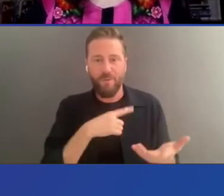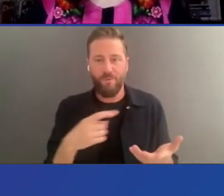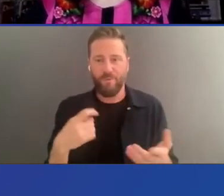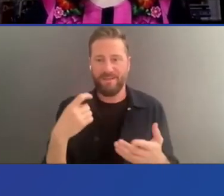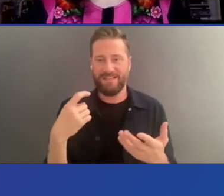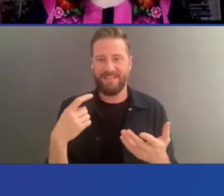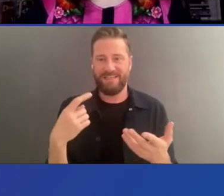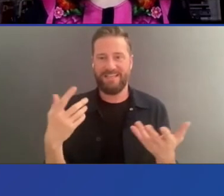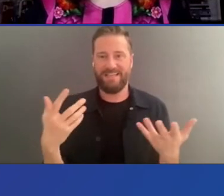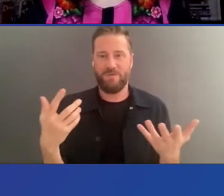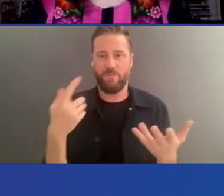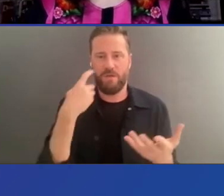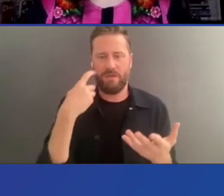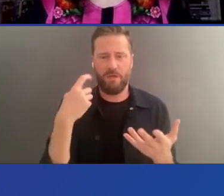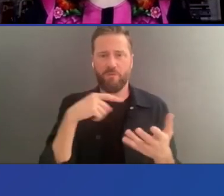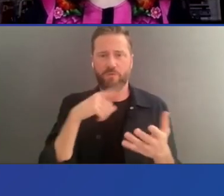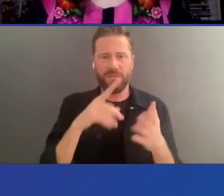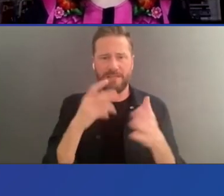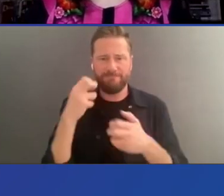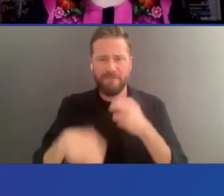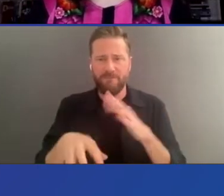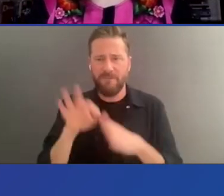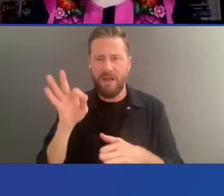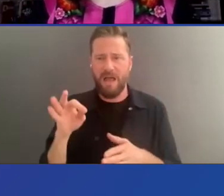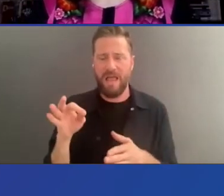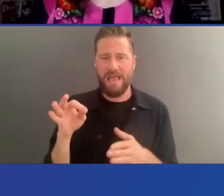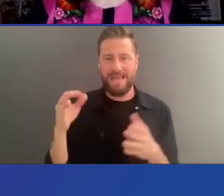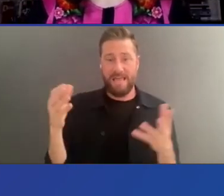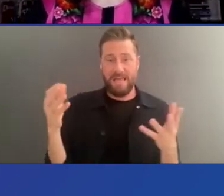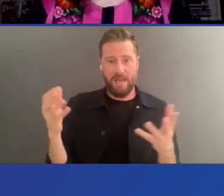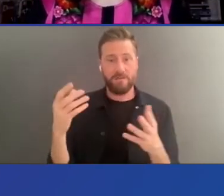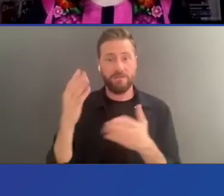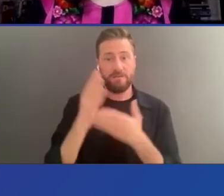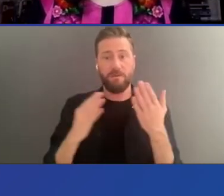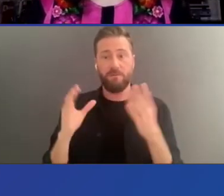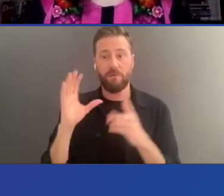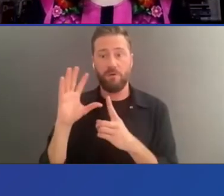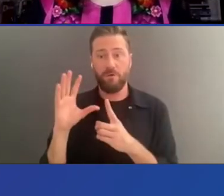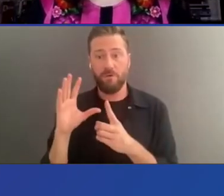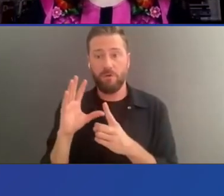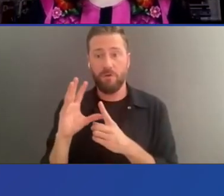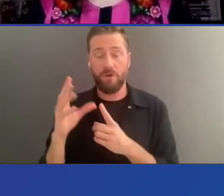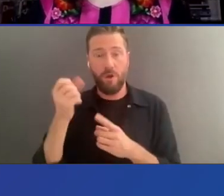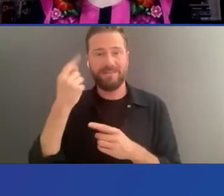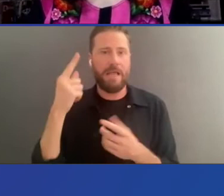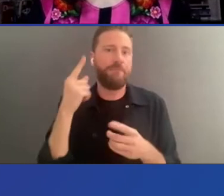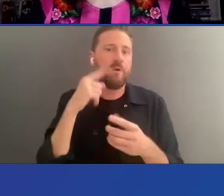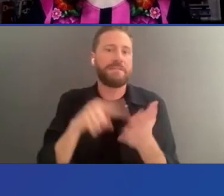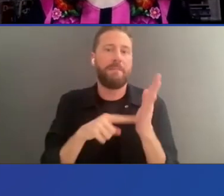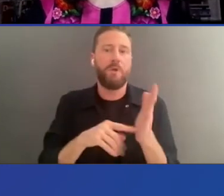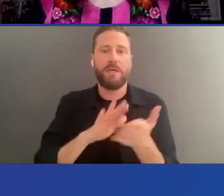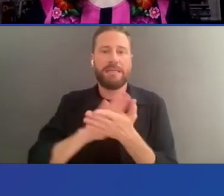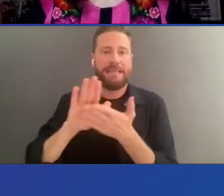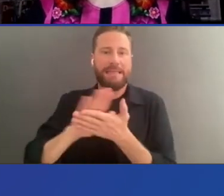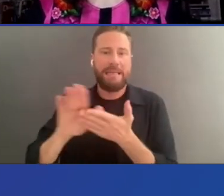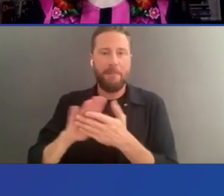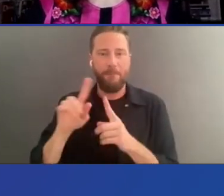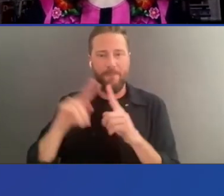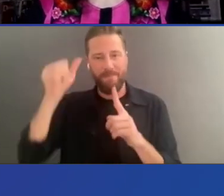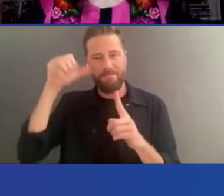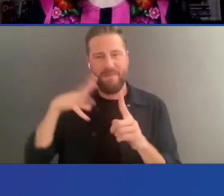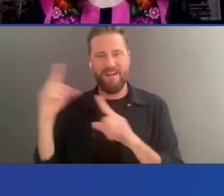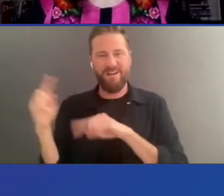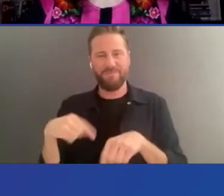like one of the college, it's great, gentleman comes with mop, but with shoes on.